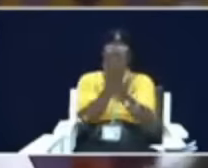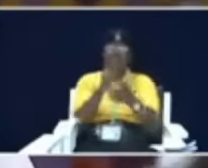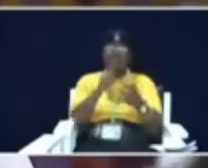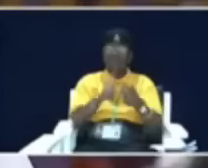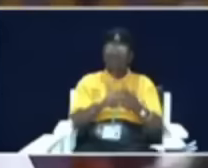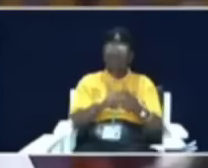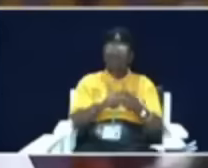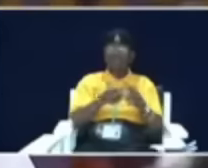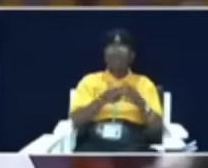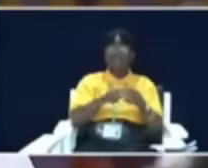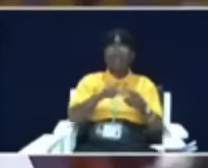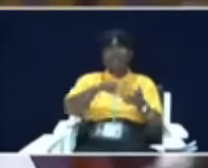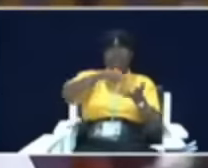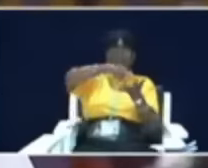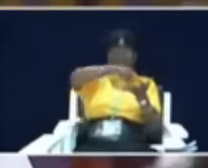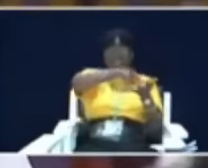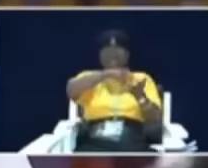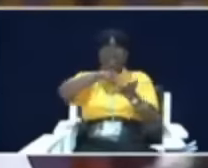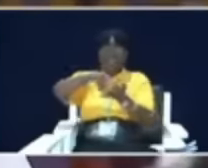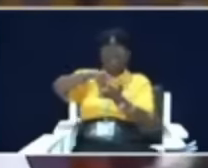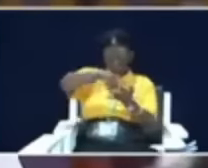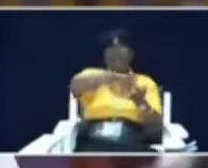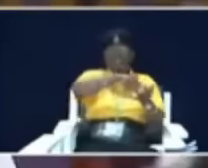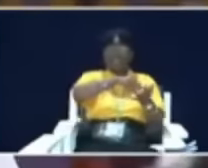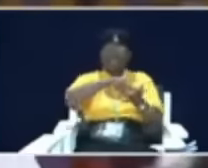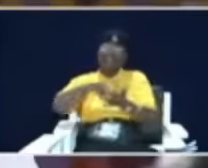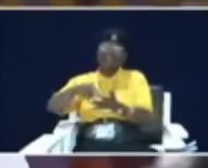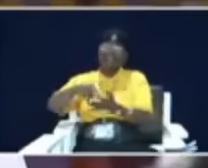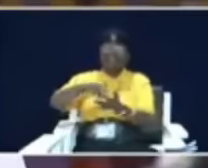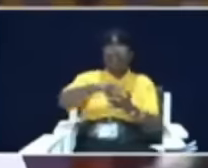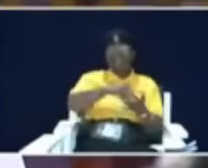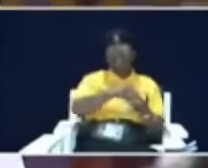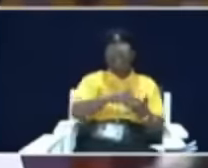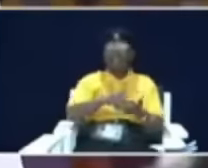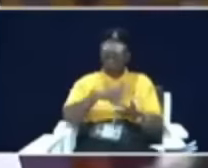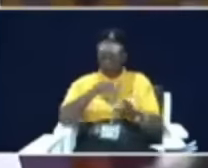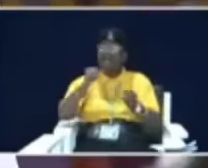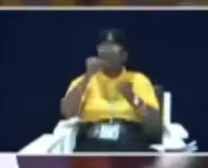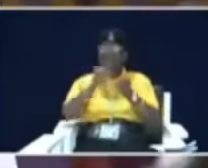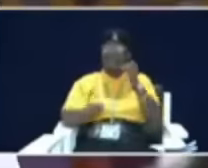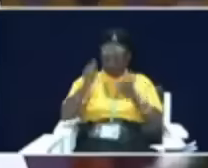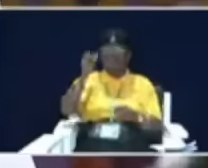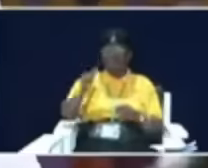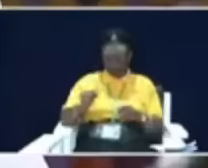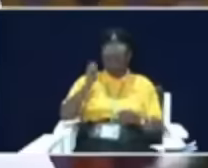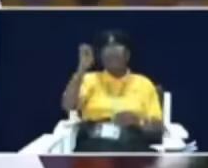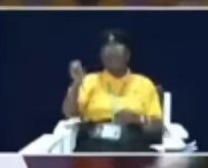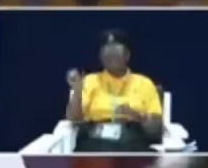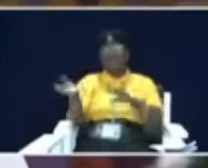to dance before the idols. And finally, he died.